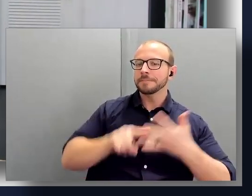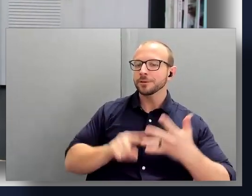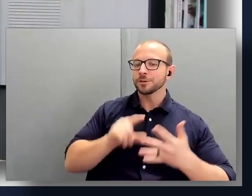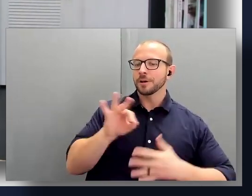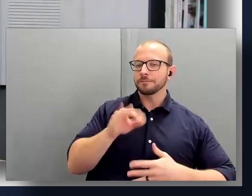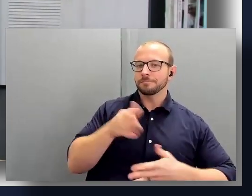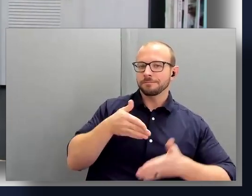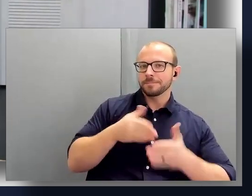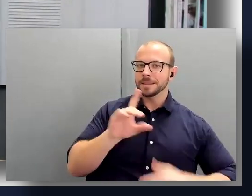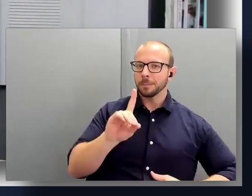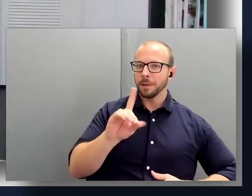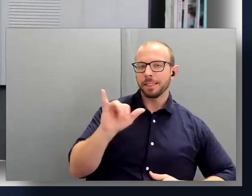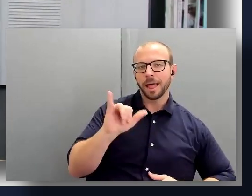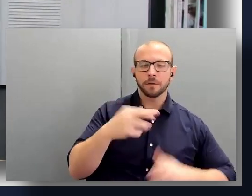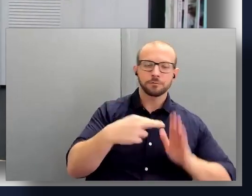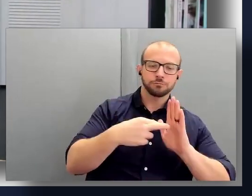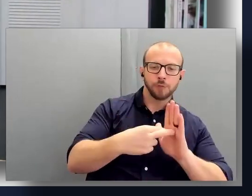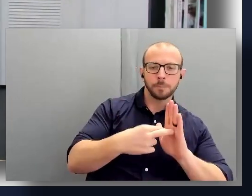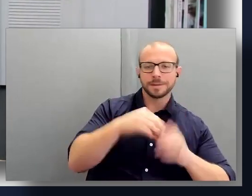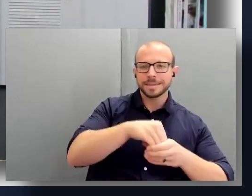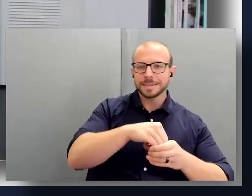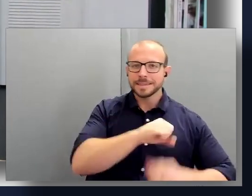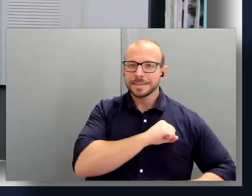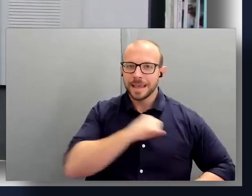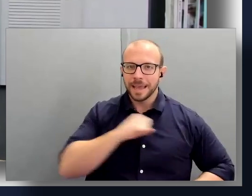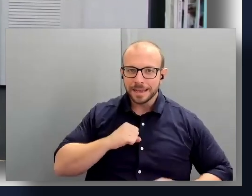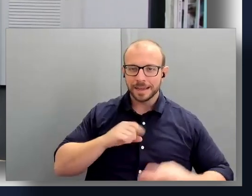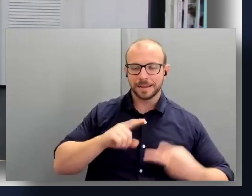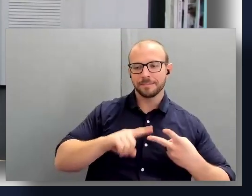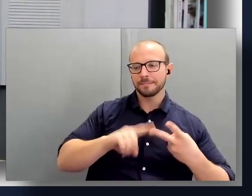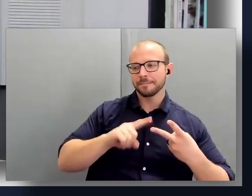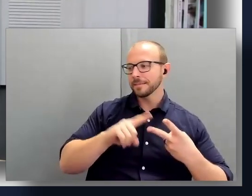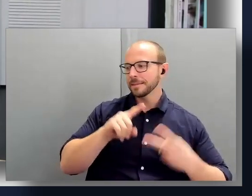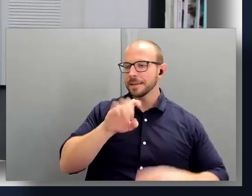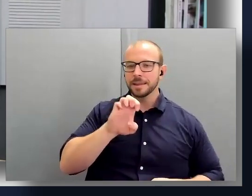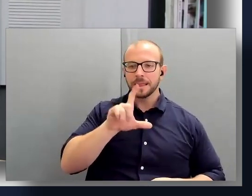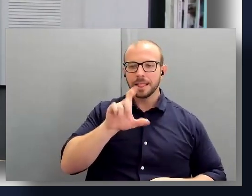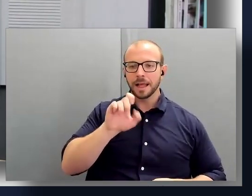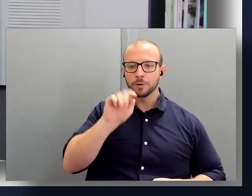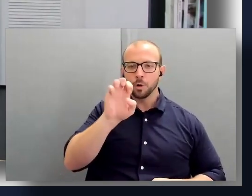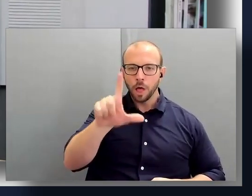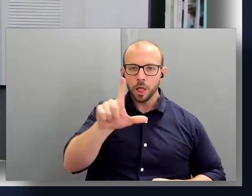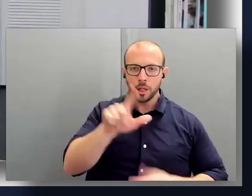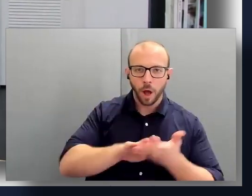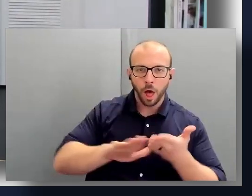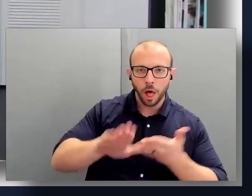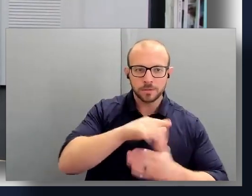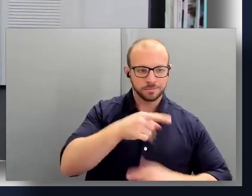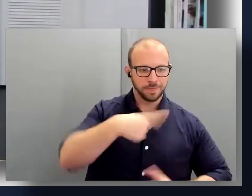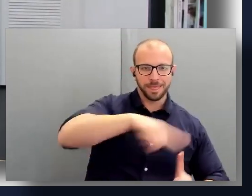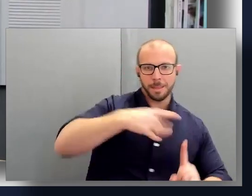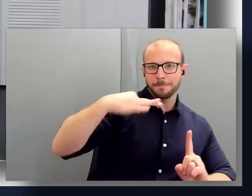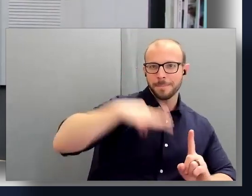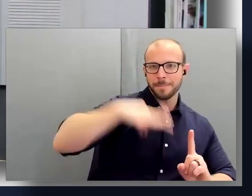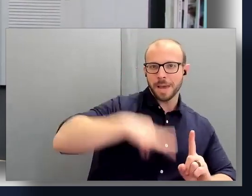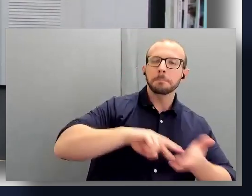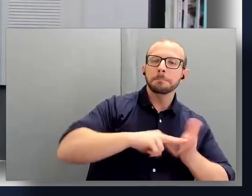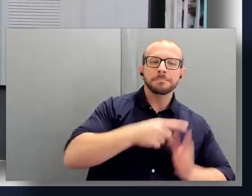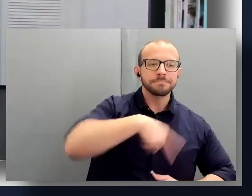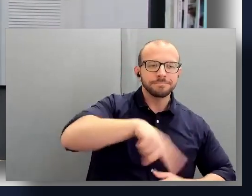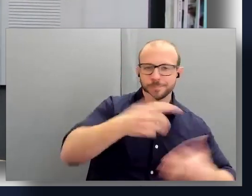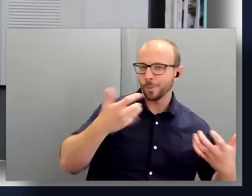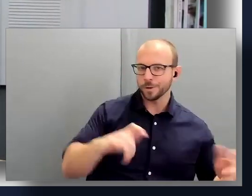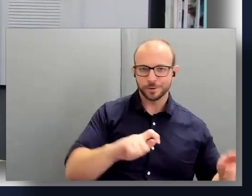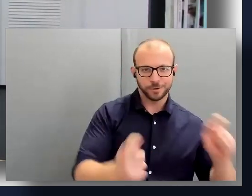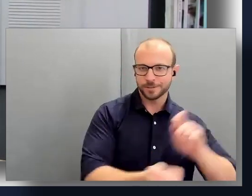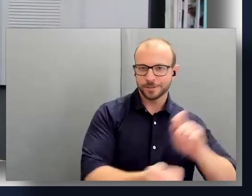that are undemocratic, like representation in the Senate, like the Electoral College. And so they